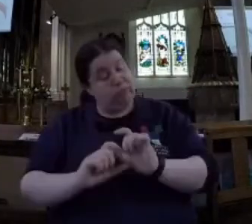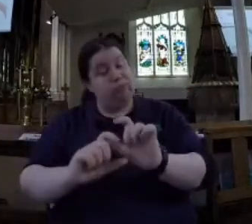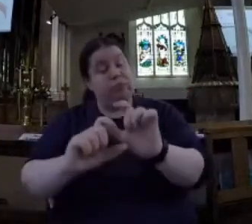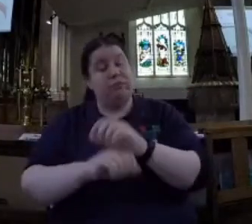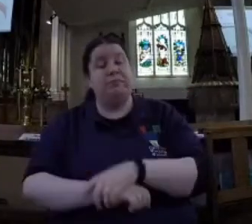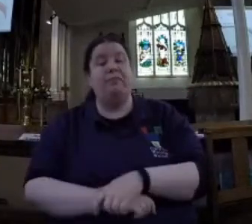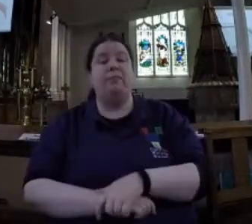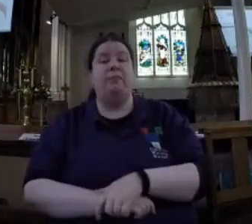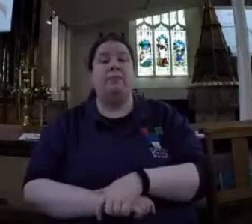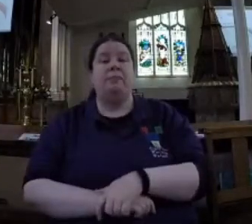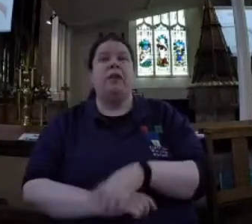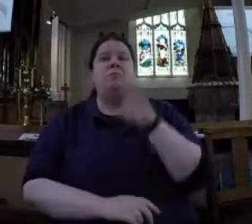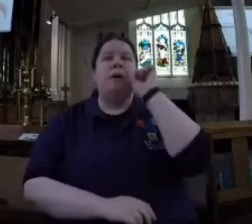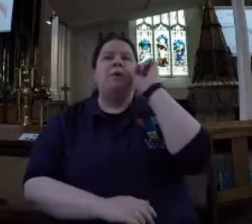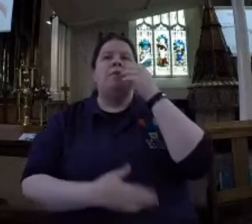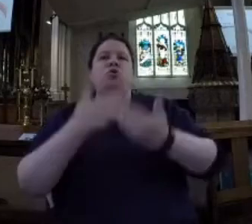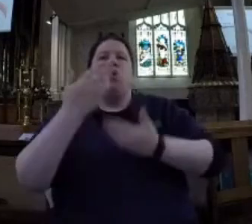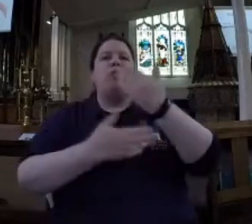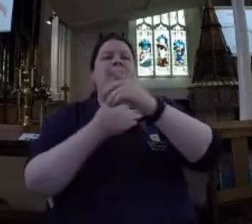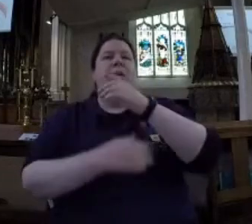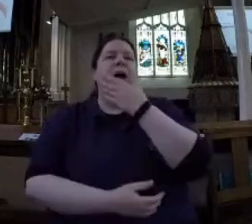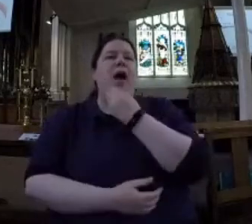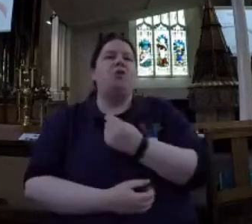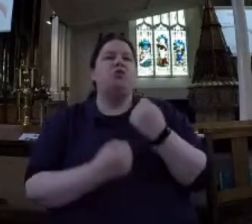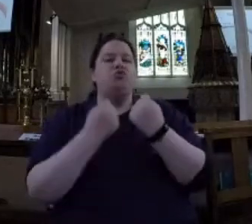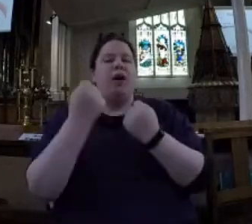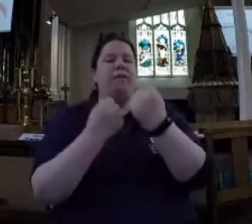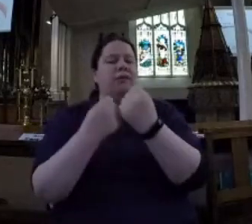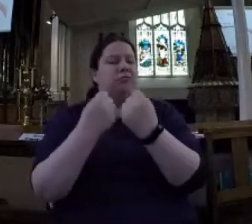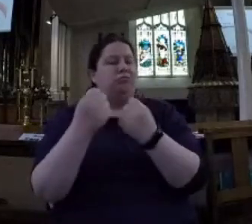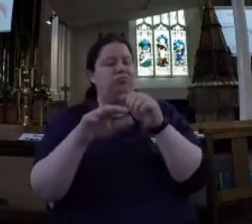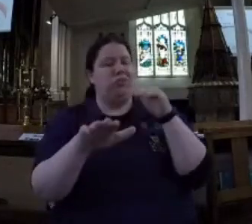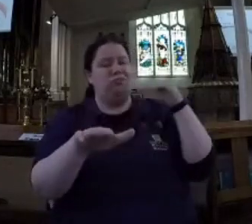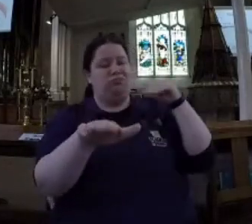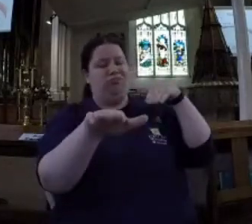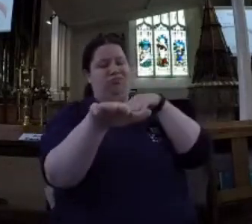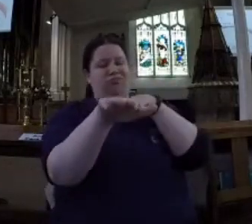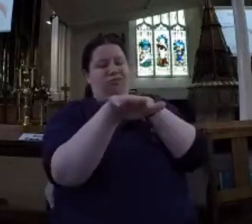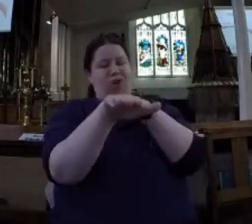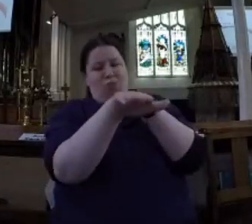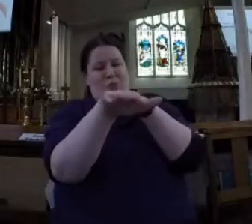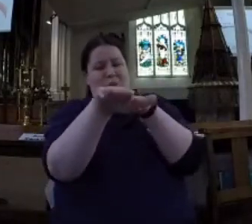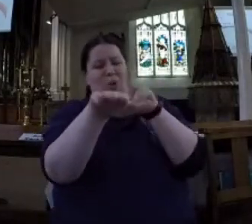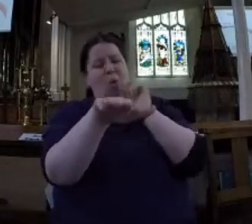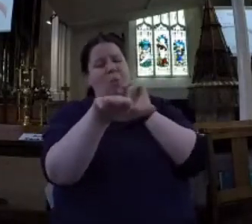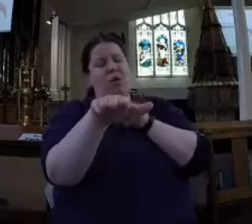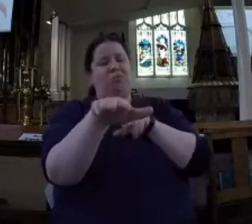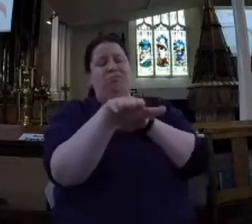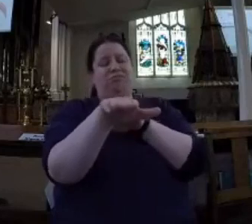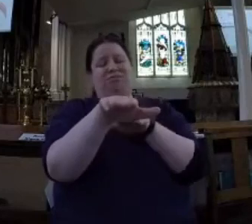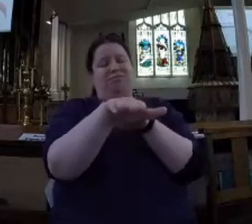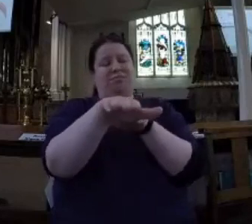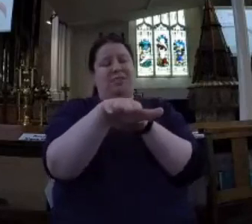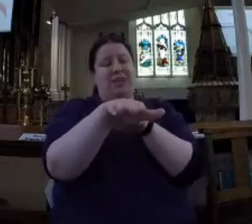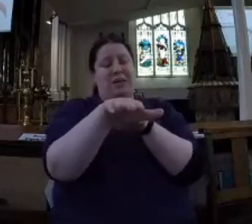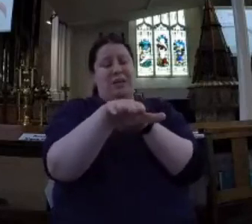I'm reminded of a story of a man driving along, and he's being tailgated by a woman, a really stressed out woman in a car.